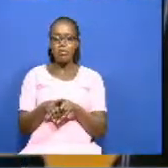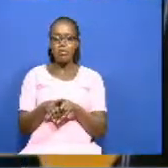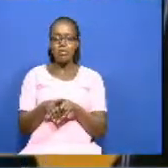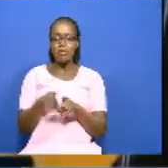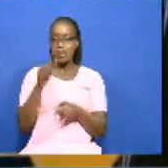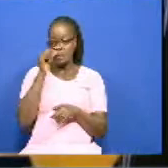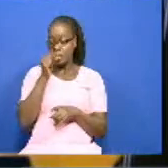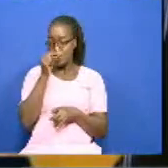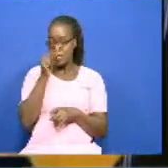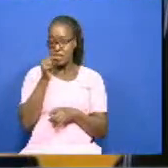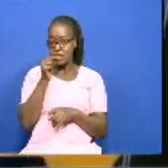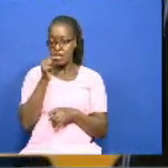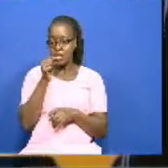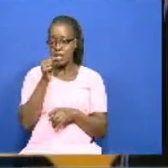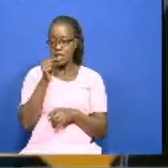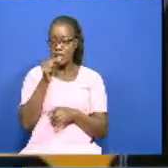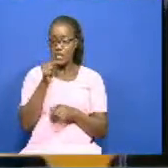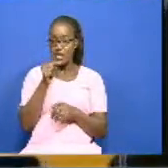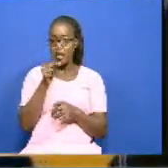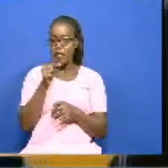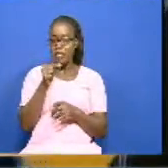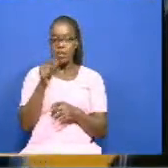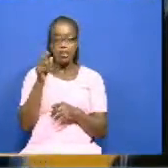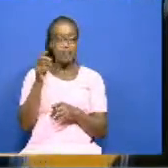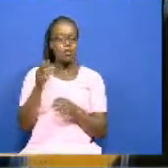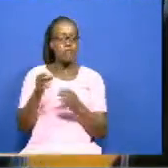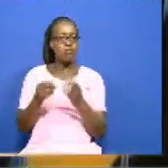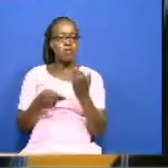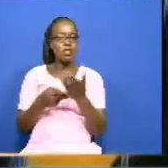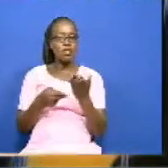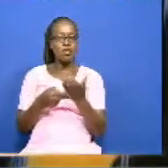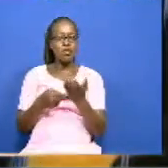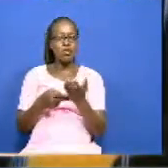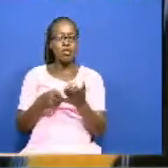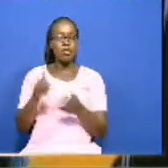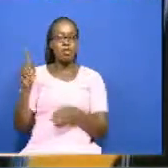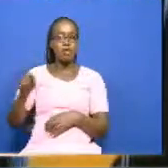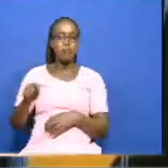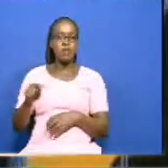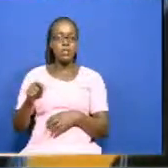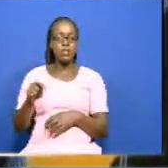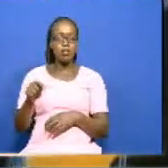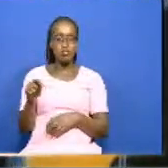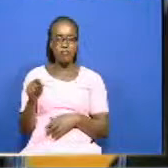National Polytechnic, and I saw the cheapest mask there, which was a cloth mask.